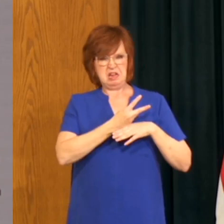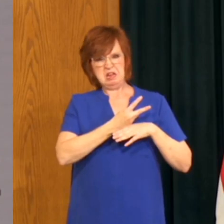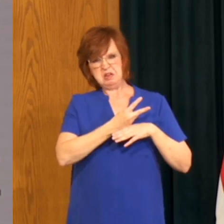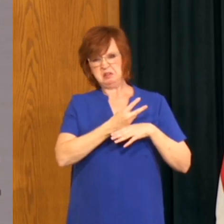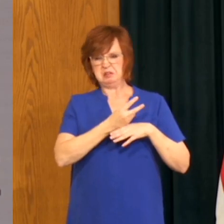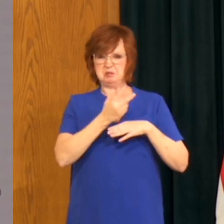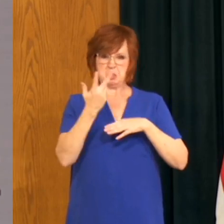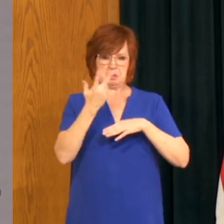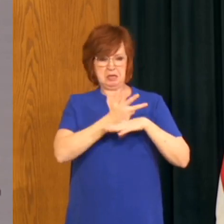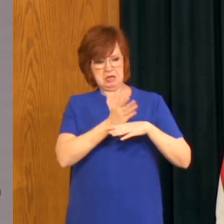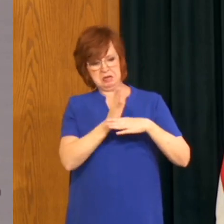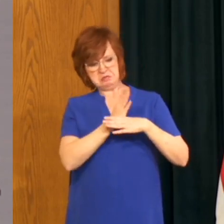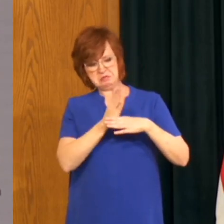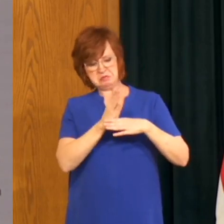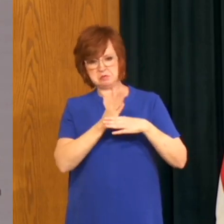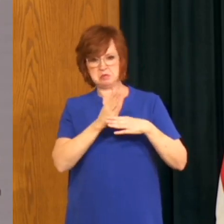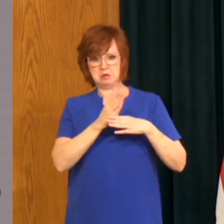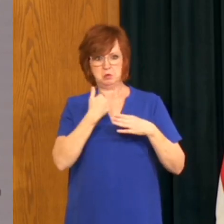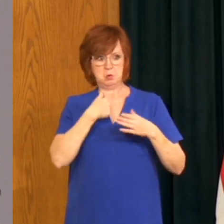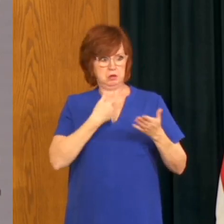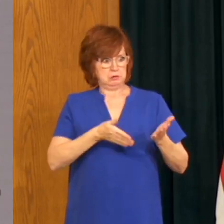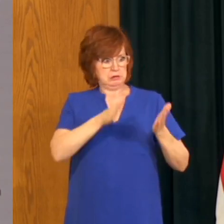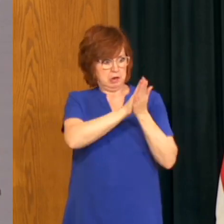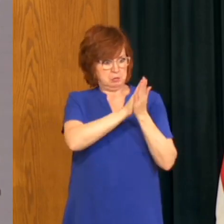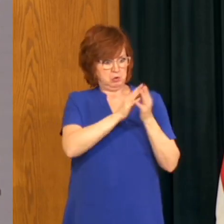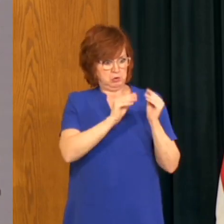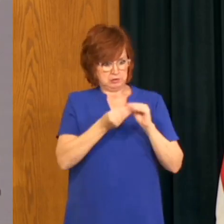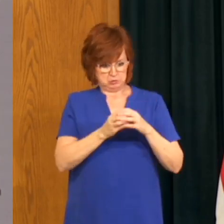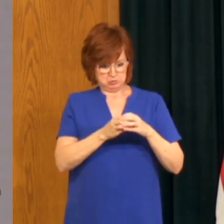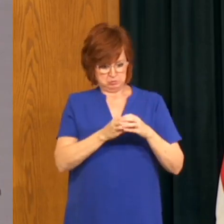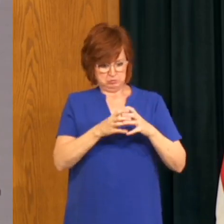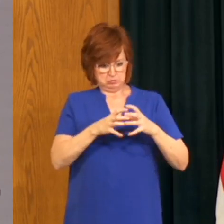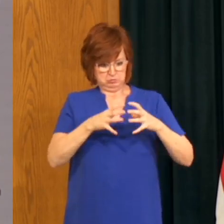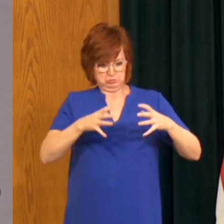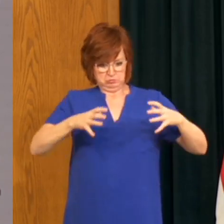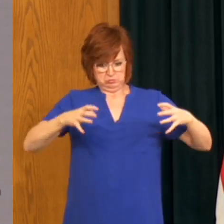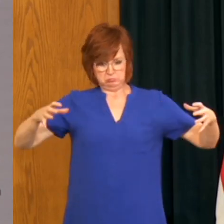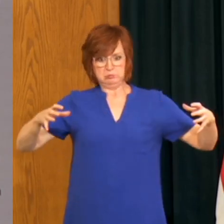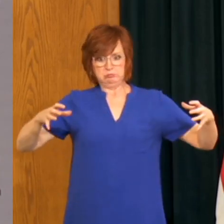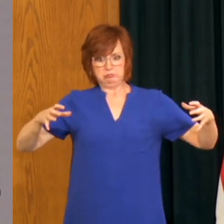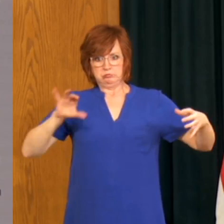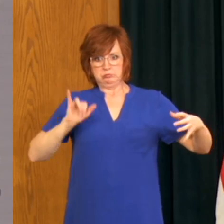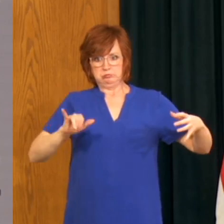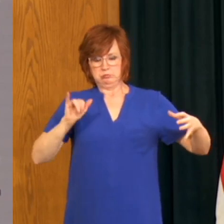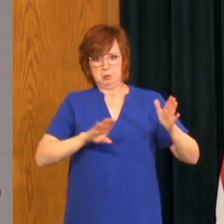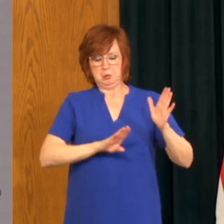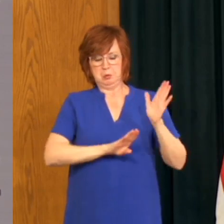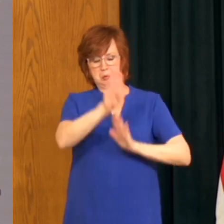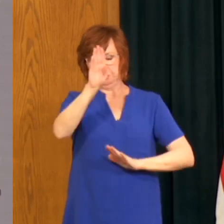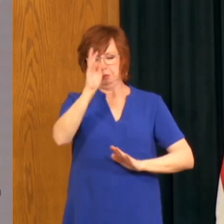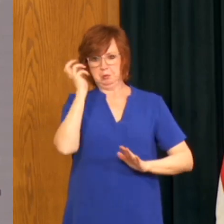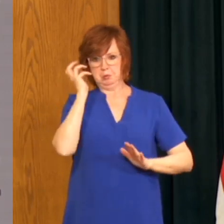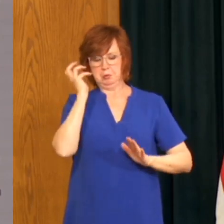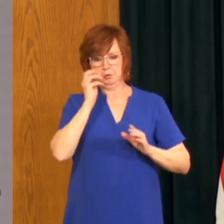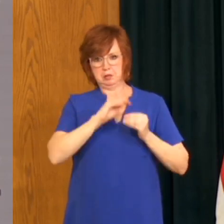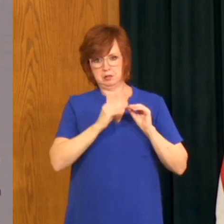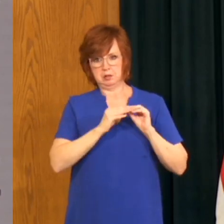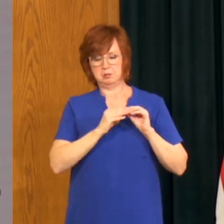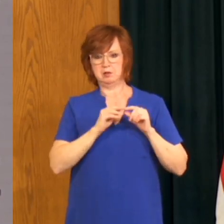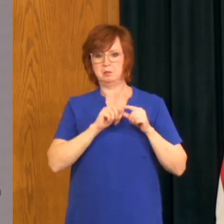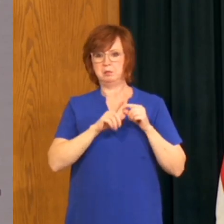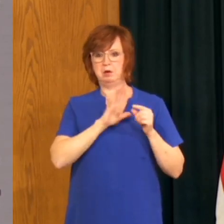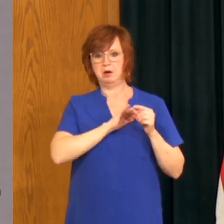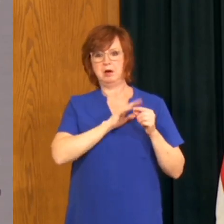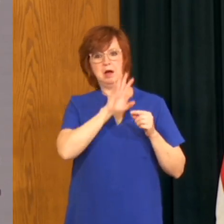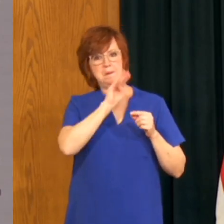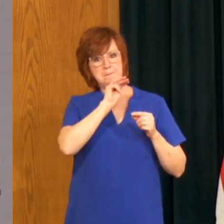very concerning trajectory. This is recent history. And then, of course, over end of April, May, our case doubling has gone down